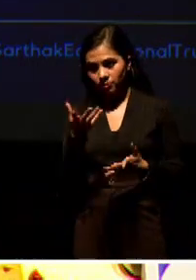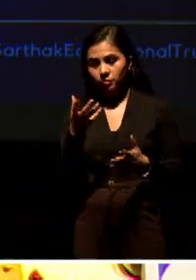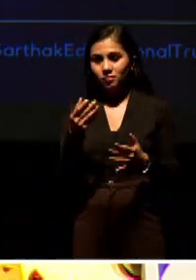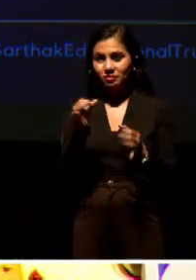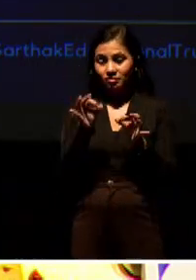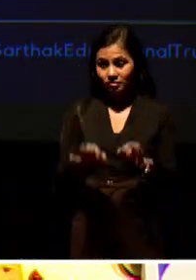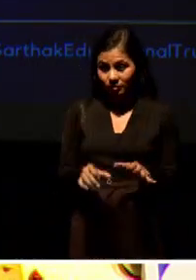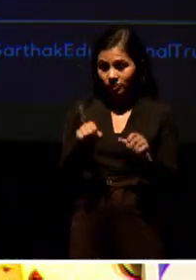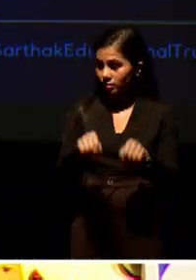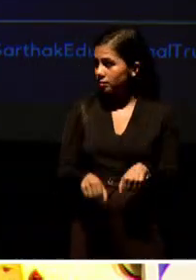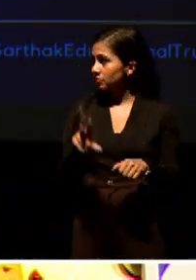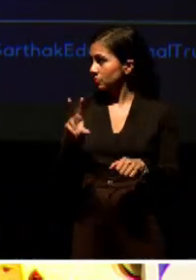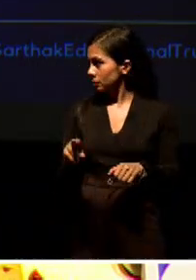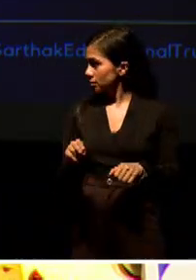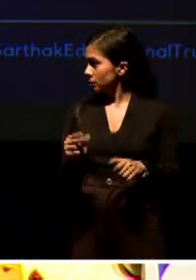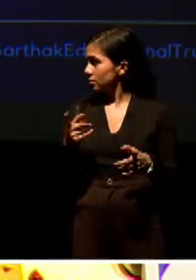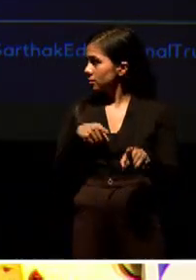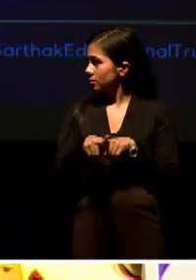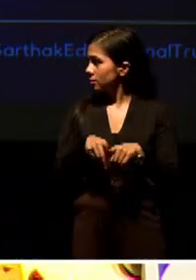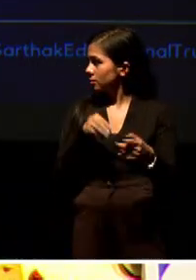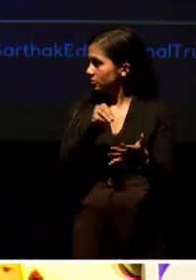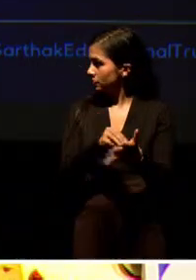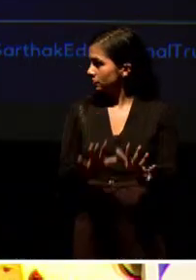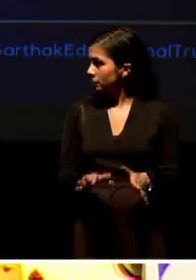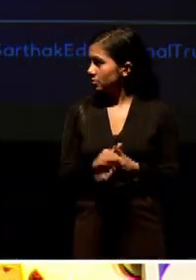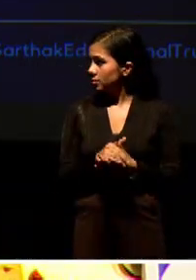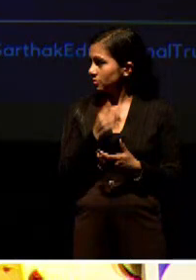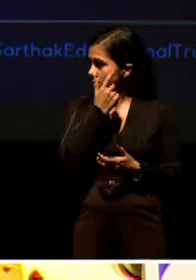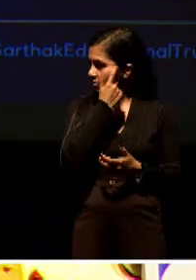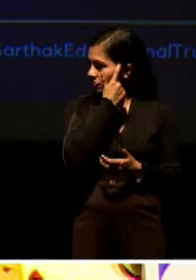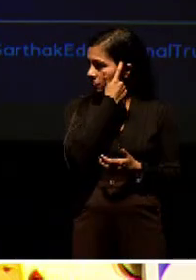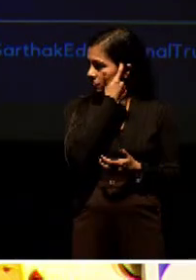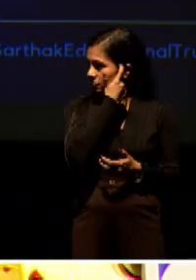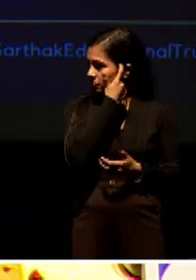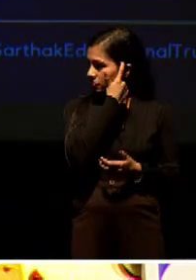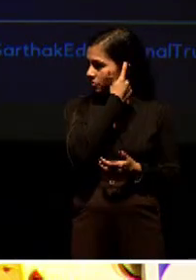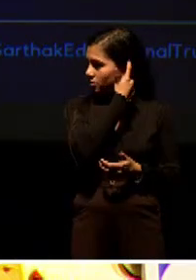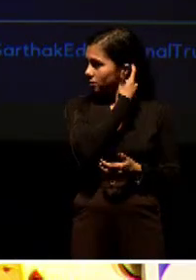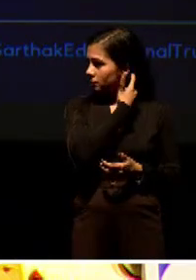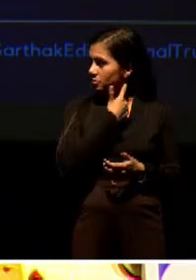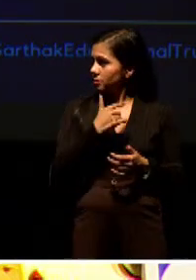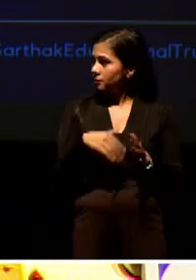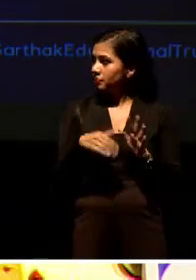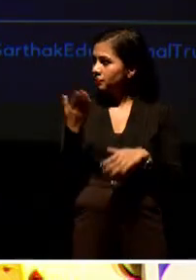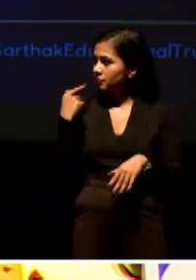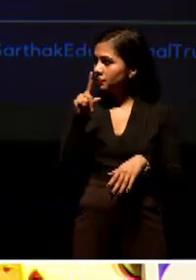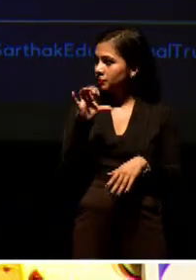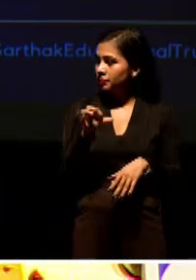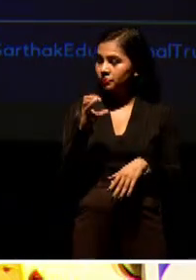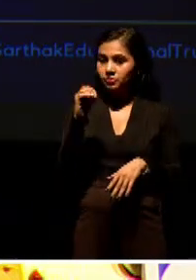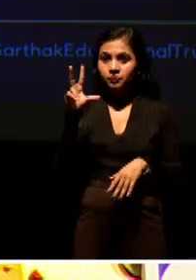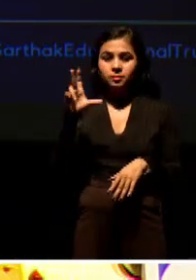not. I'll give you one example. There was a time, and I'm talking about 1980s and early